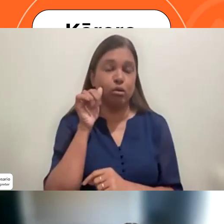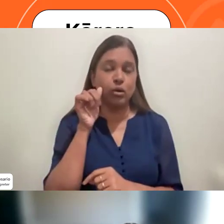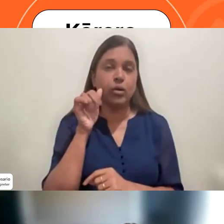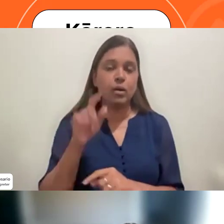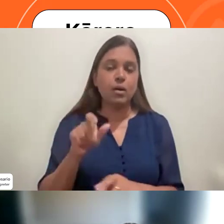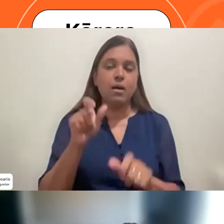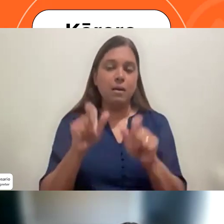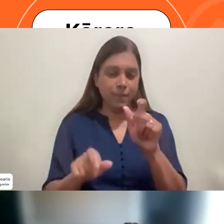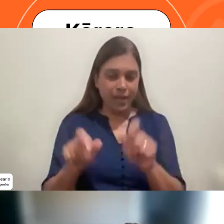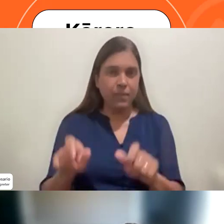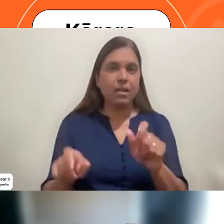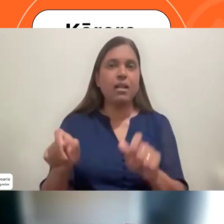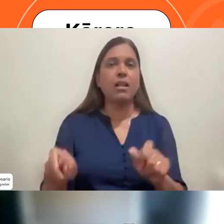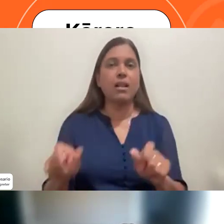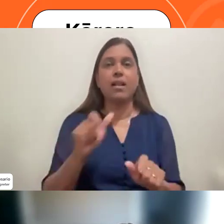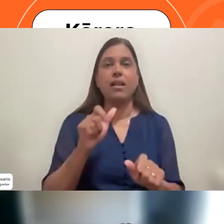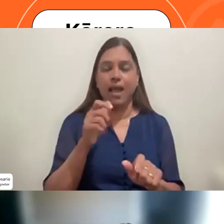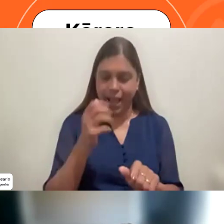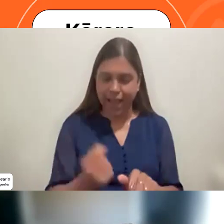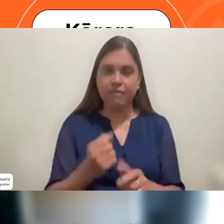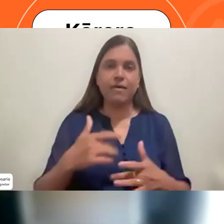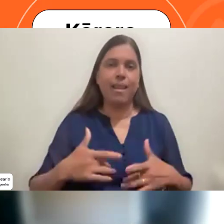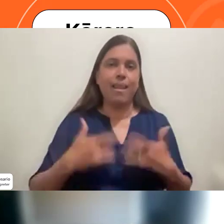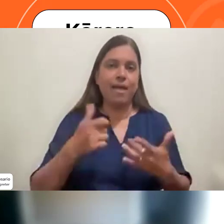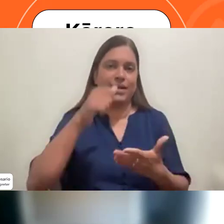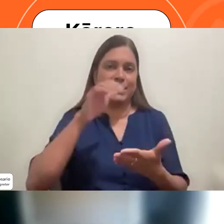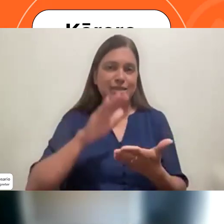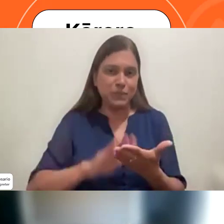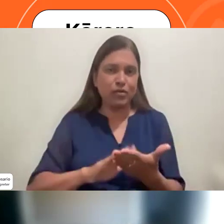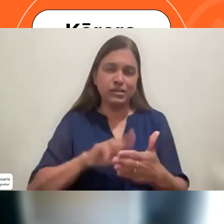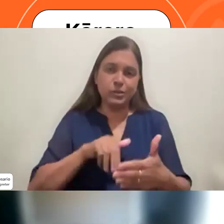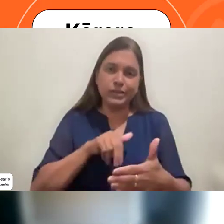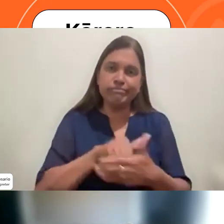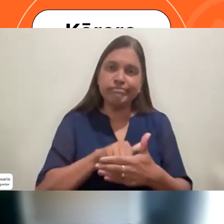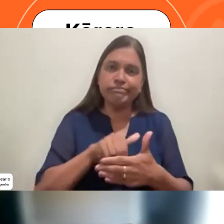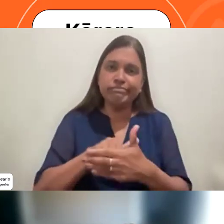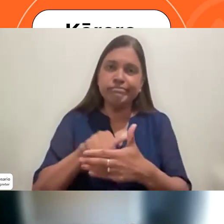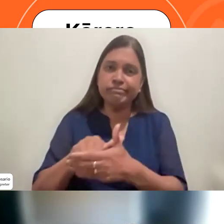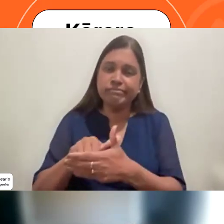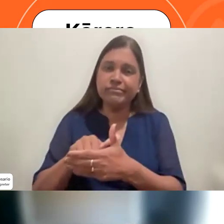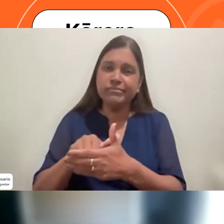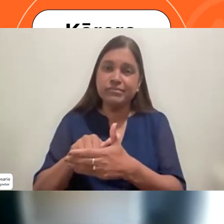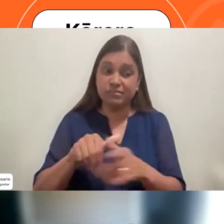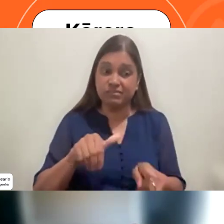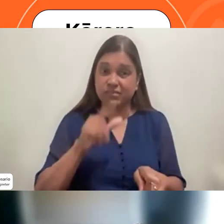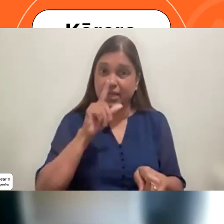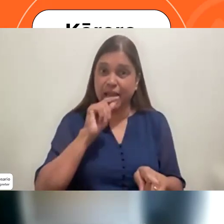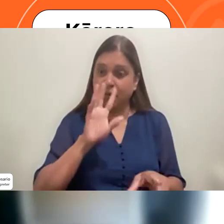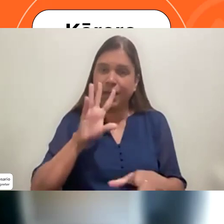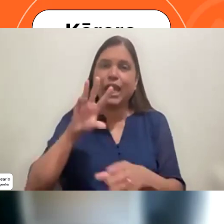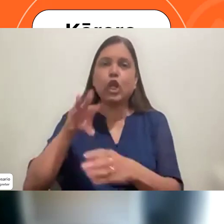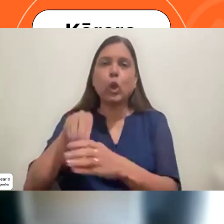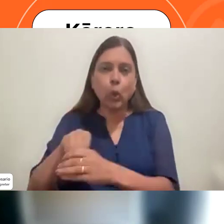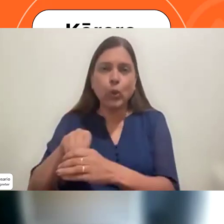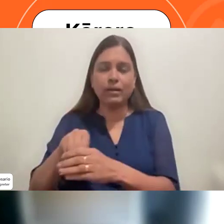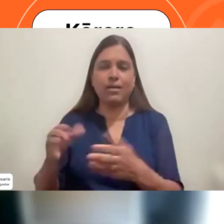people who have lived experience of access needs can also be included in mainstream research. And then